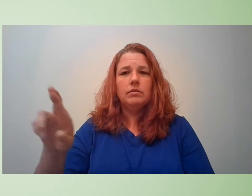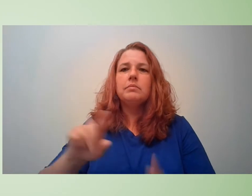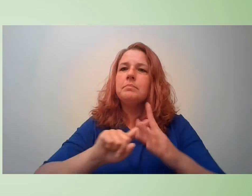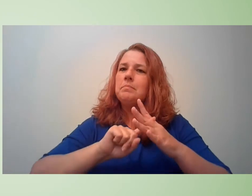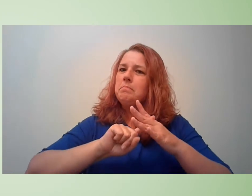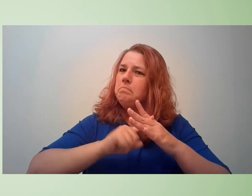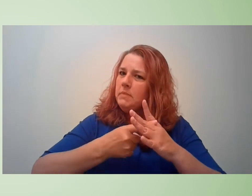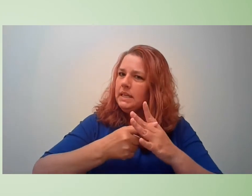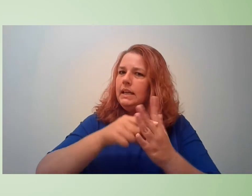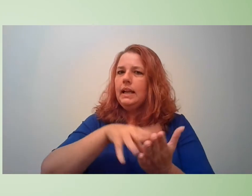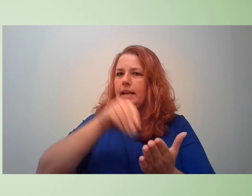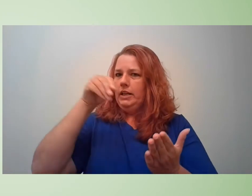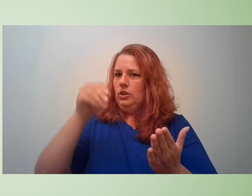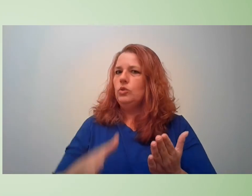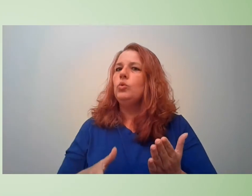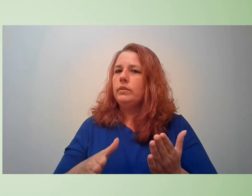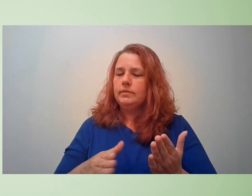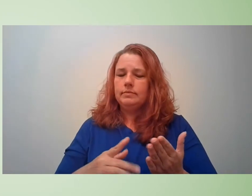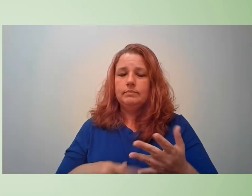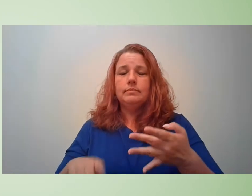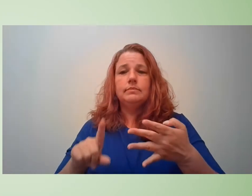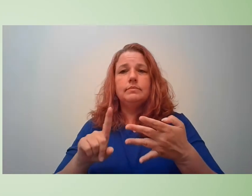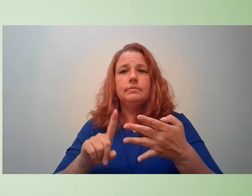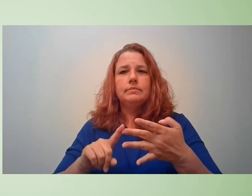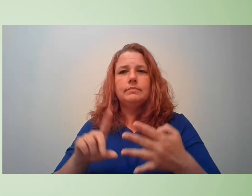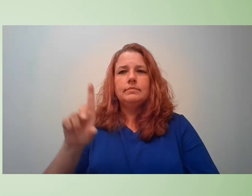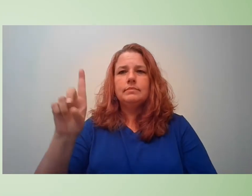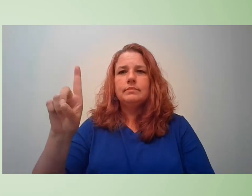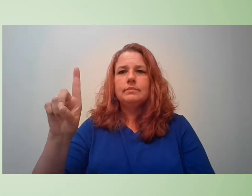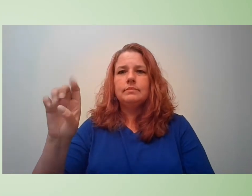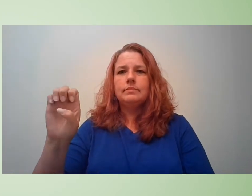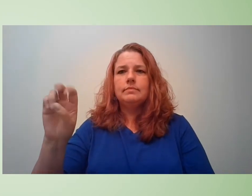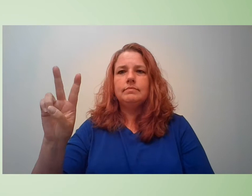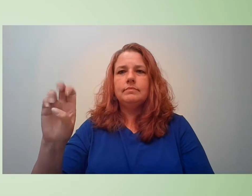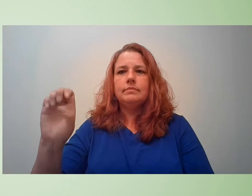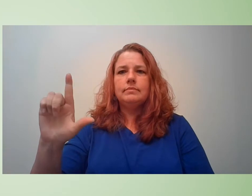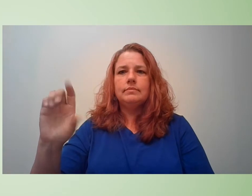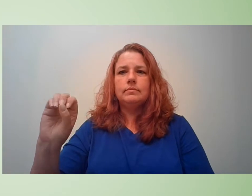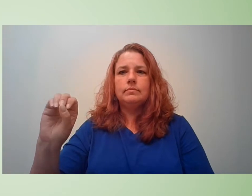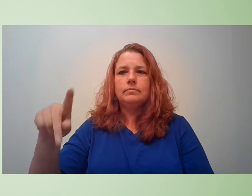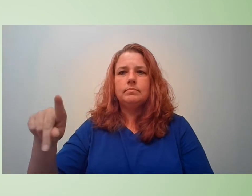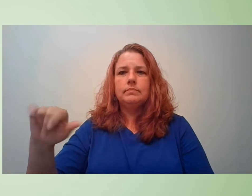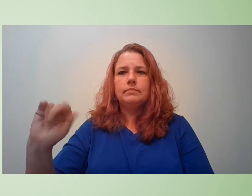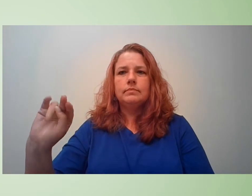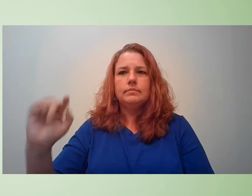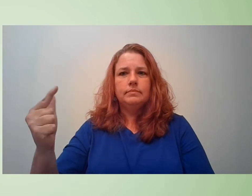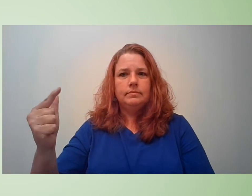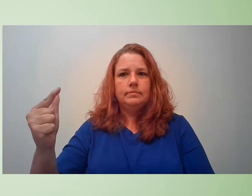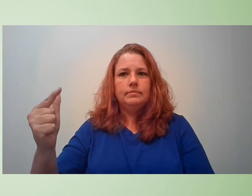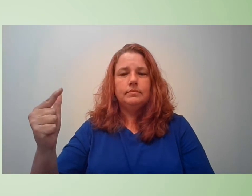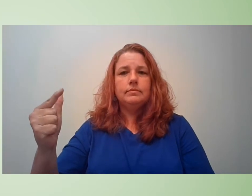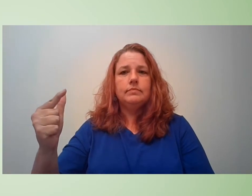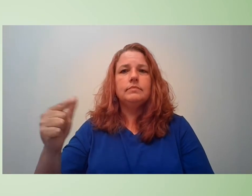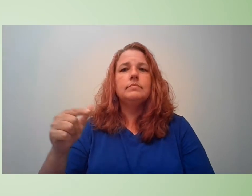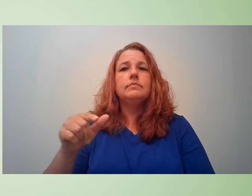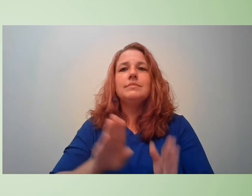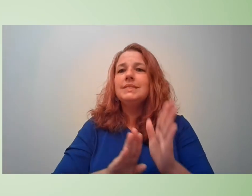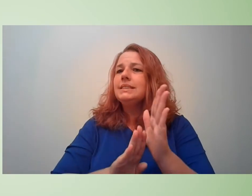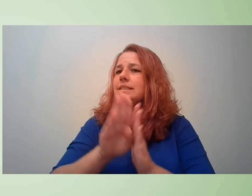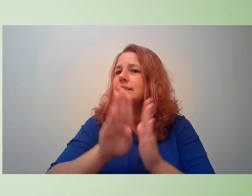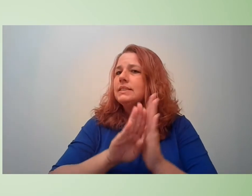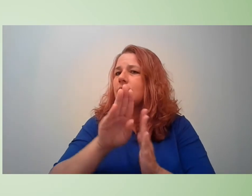standards because they are not proficient with the current learning standards. A developing learner needs some support because they are partially